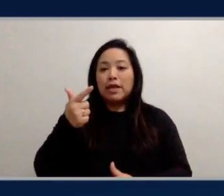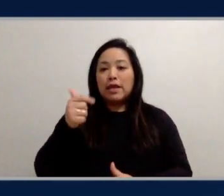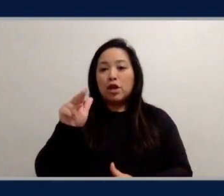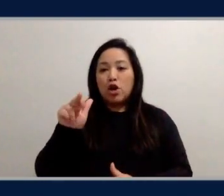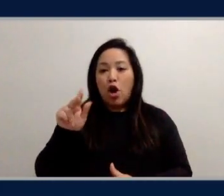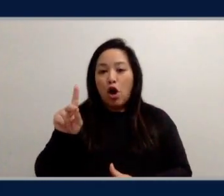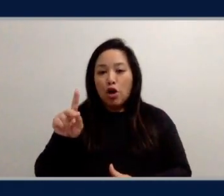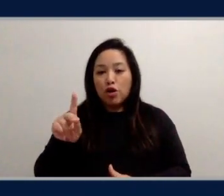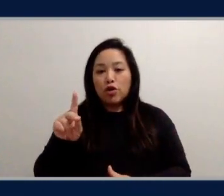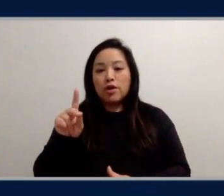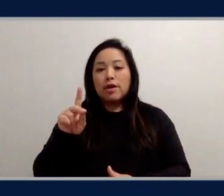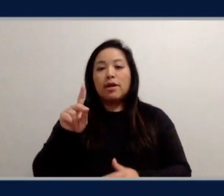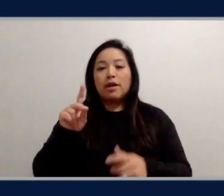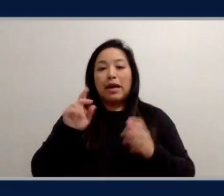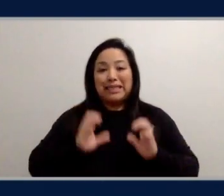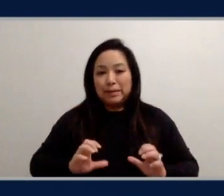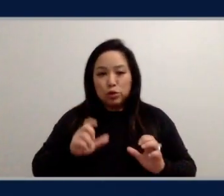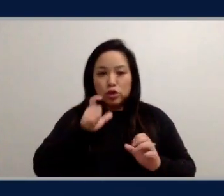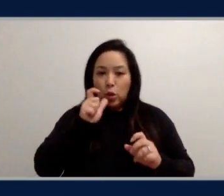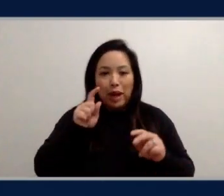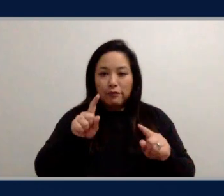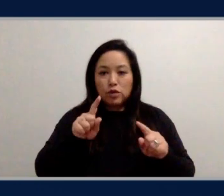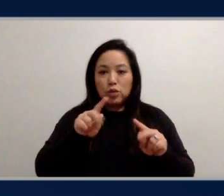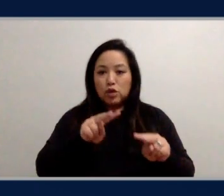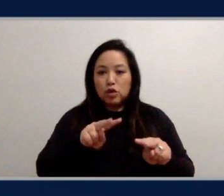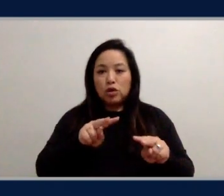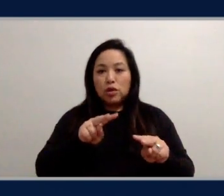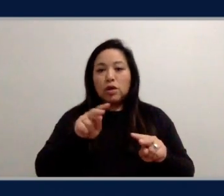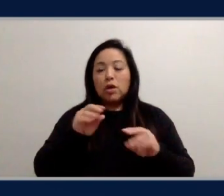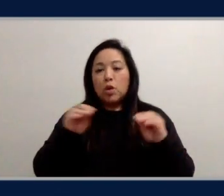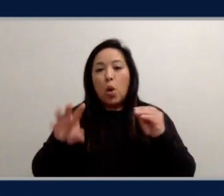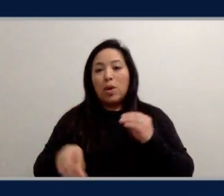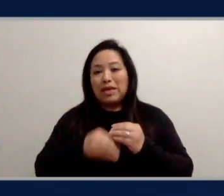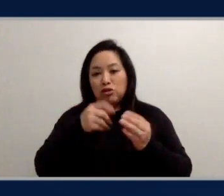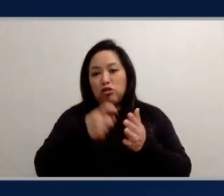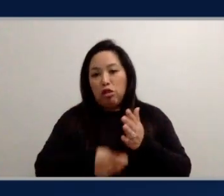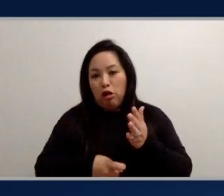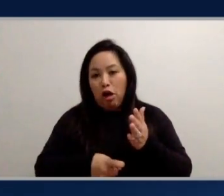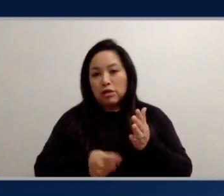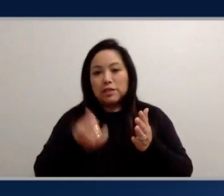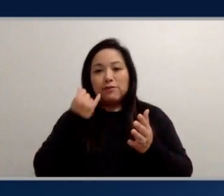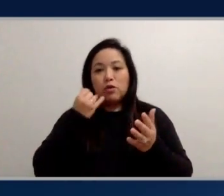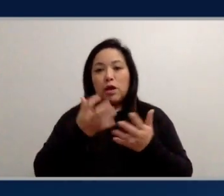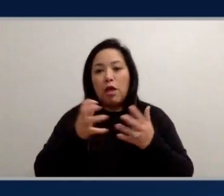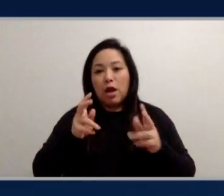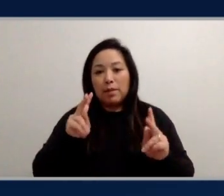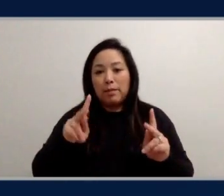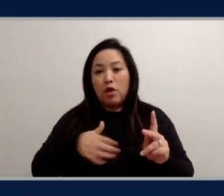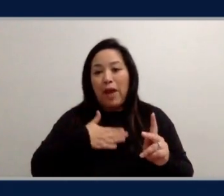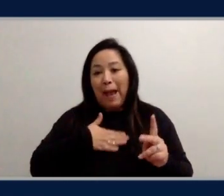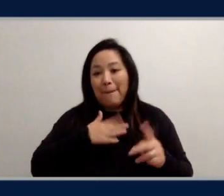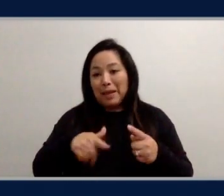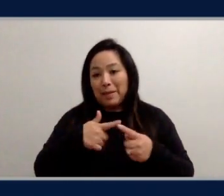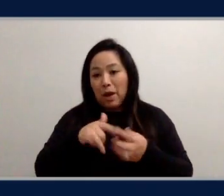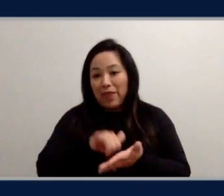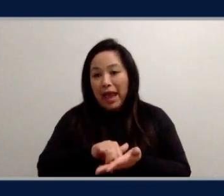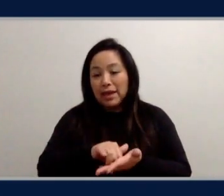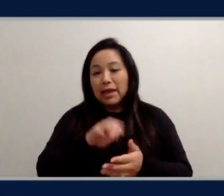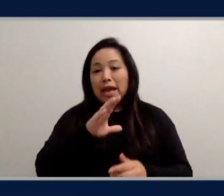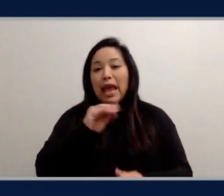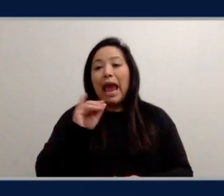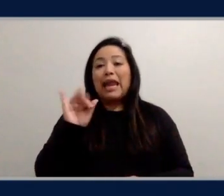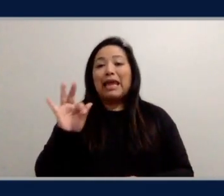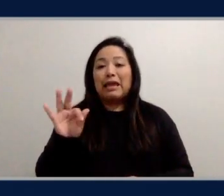additional action. It's available at no additional cost, which is great for, lots of people are happy about that. Yeah. And if you